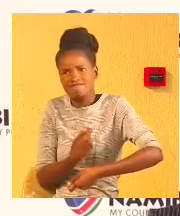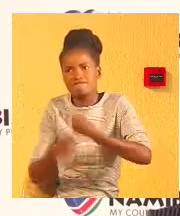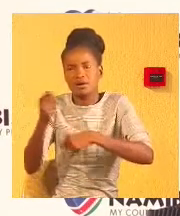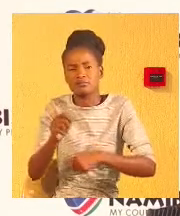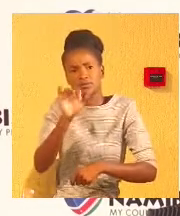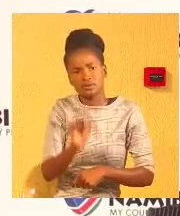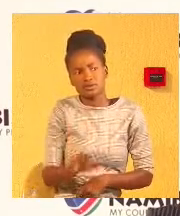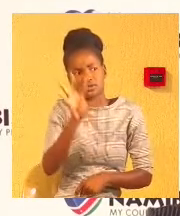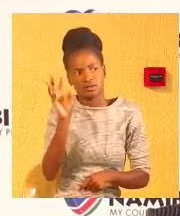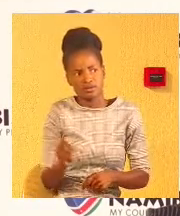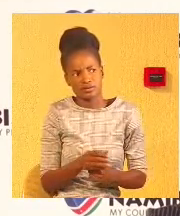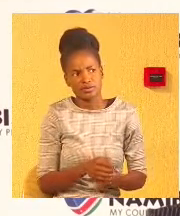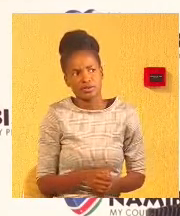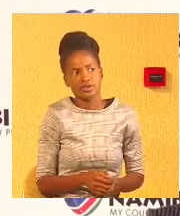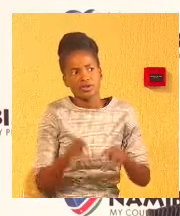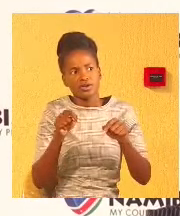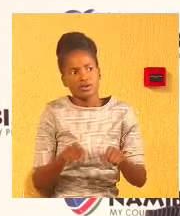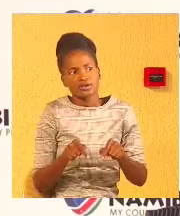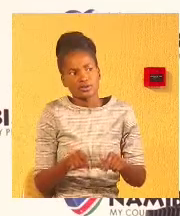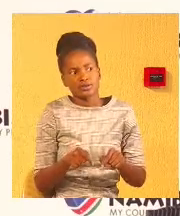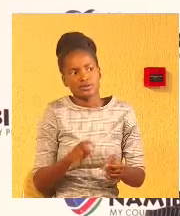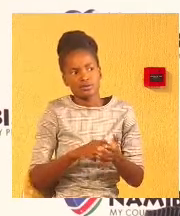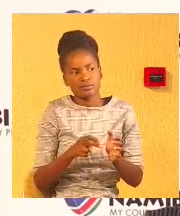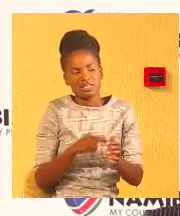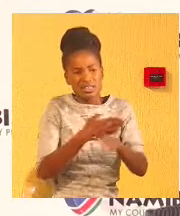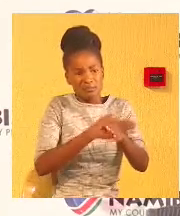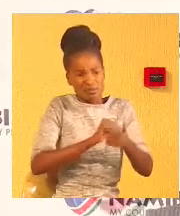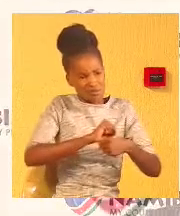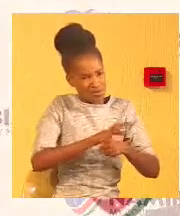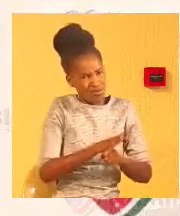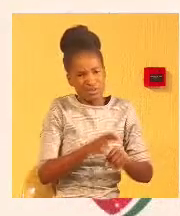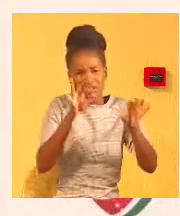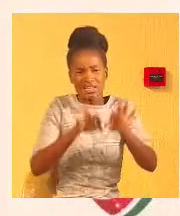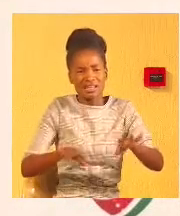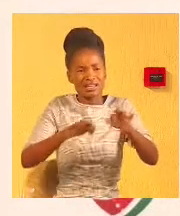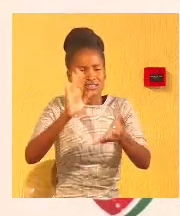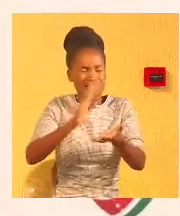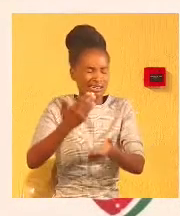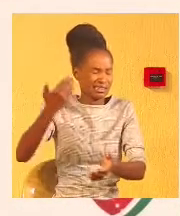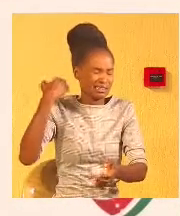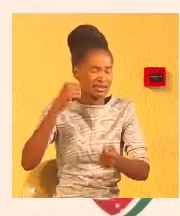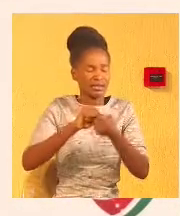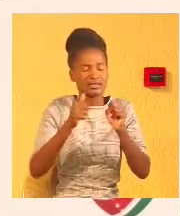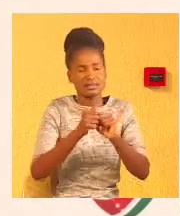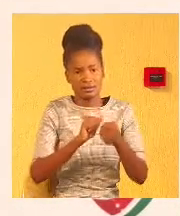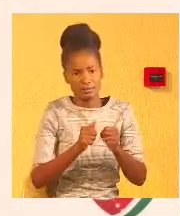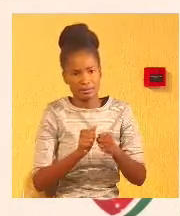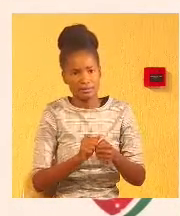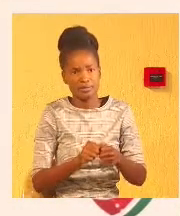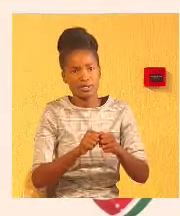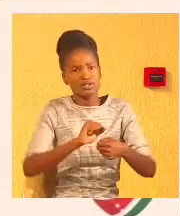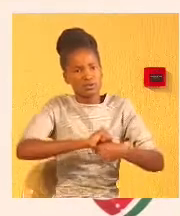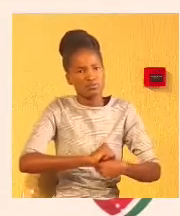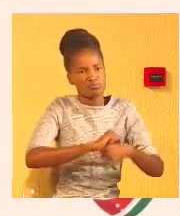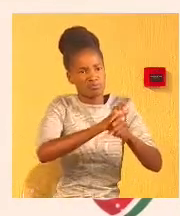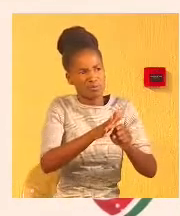that COVID-19 found agriculture in. And therefore this effect of COVID-19